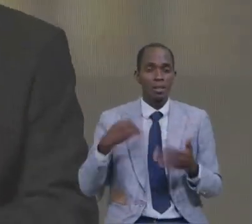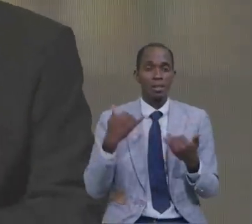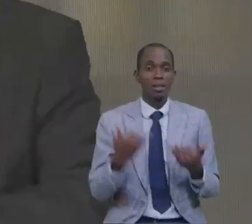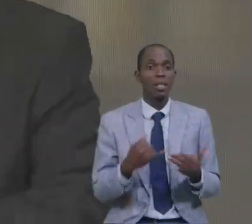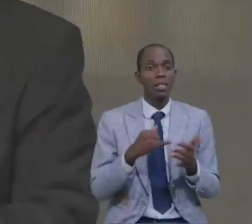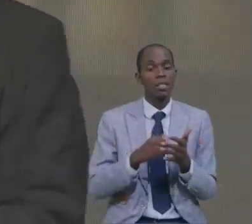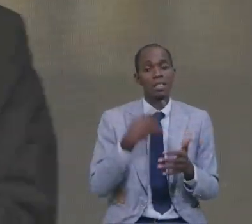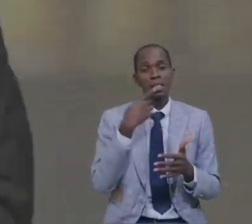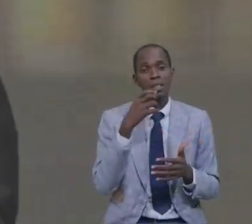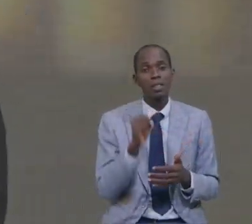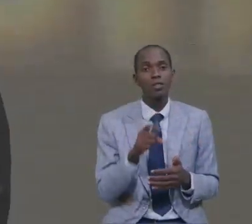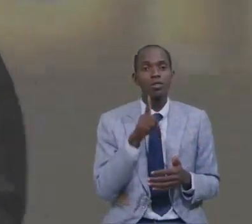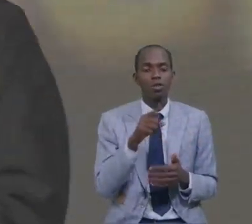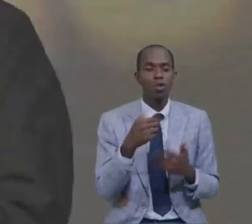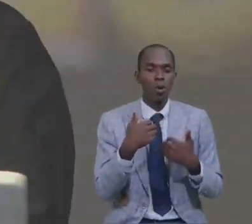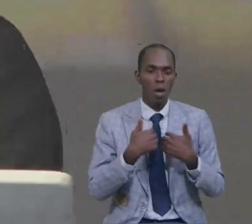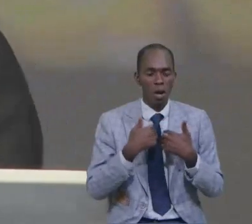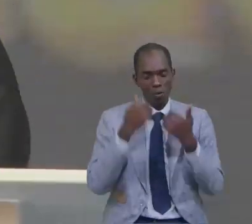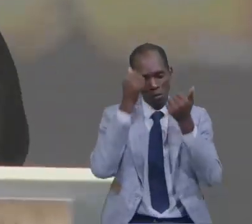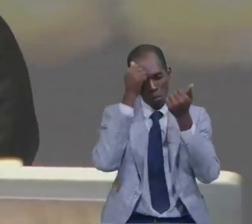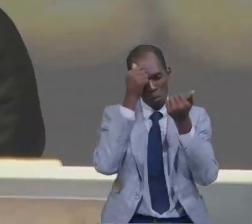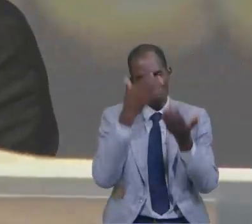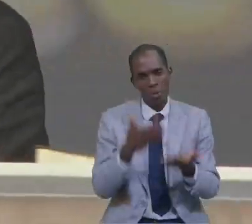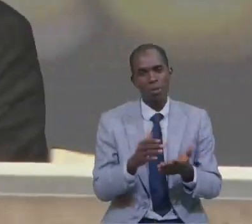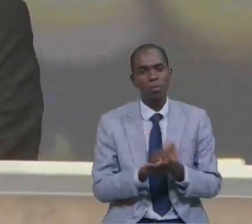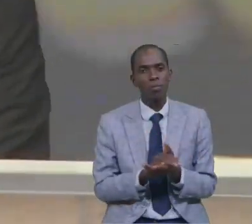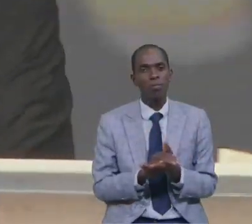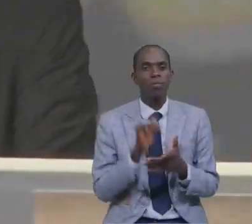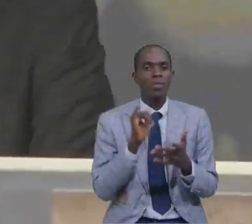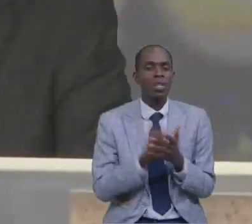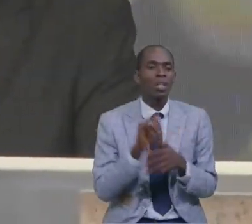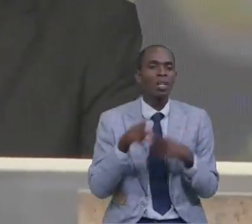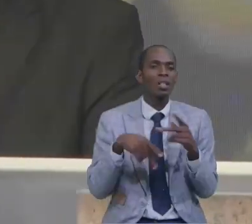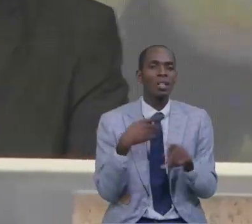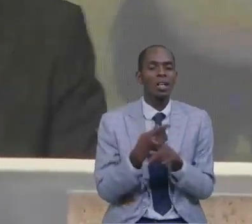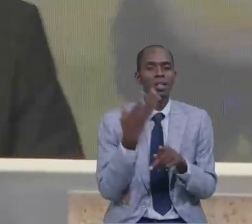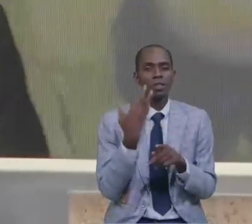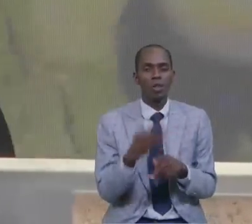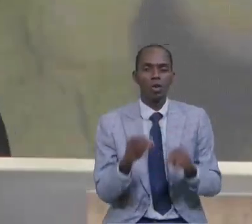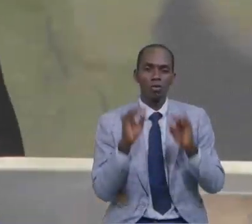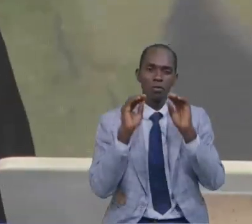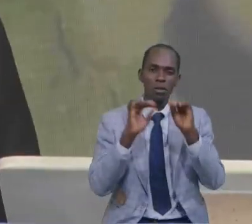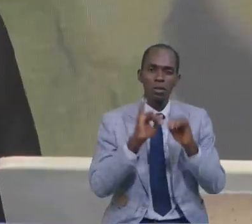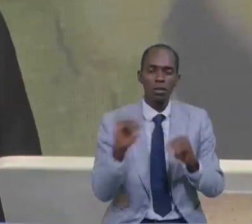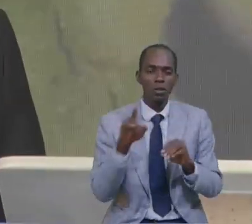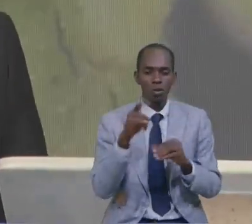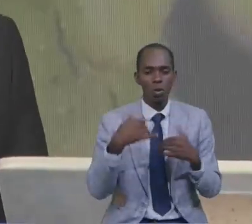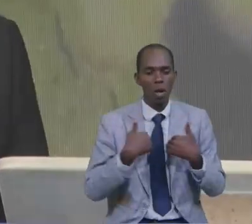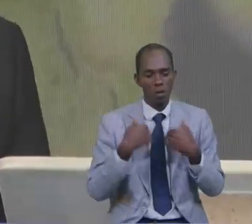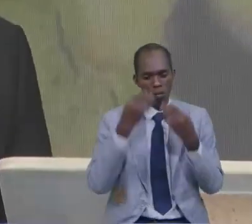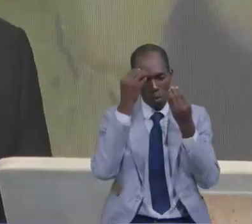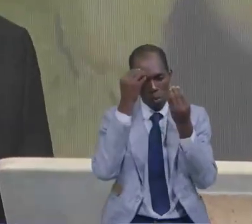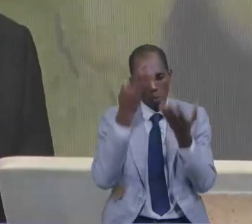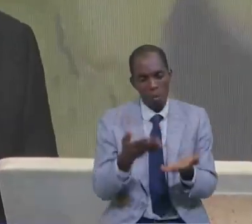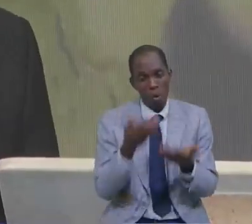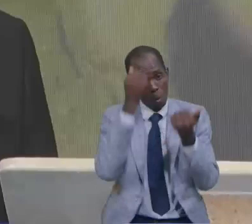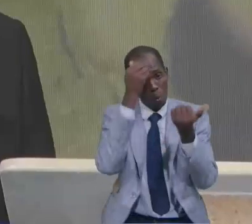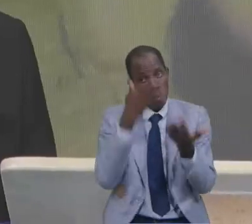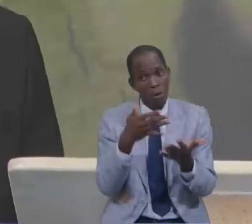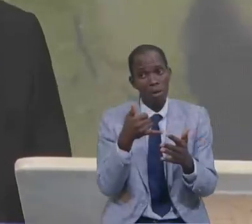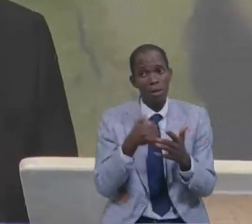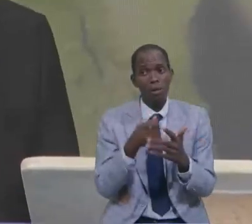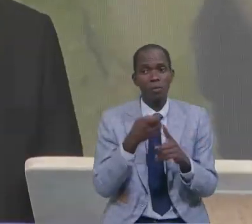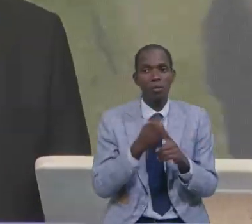the heart. Look at verse 18. In verse 18 it says, being then made